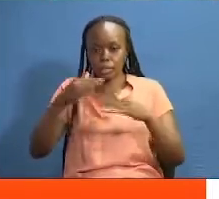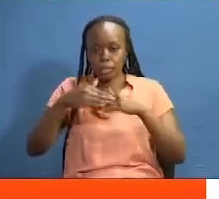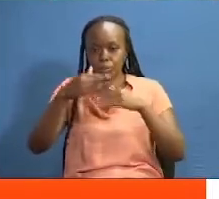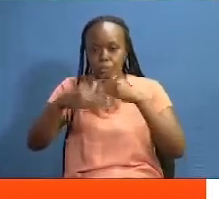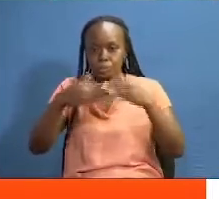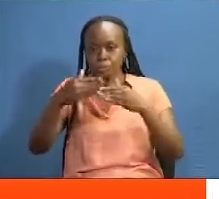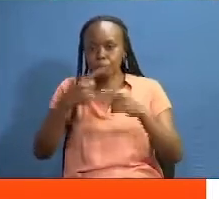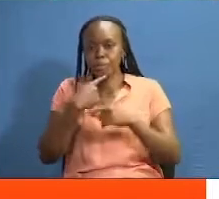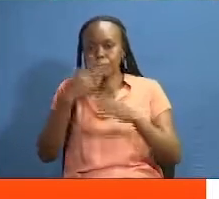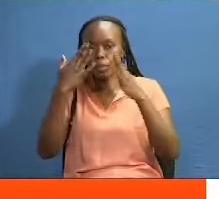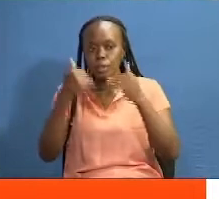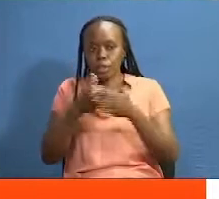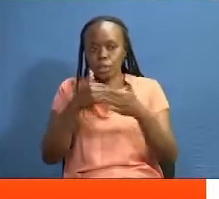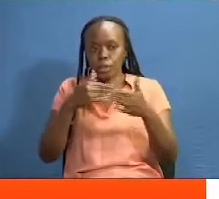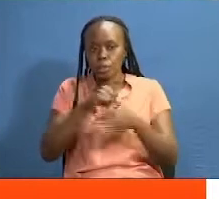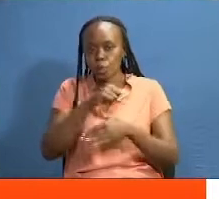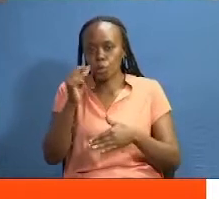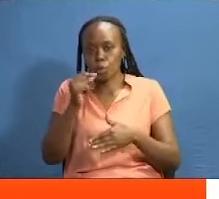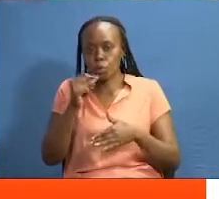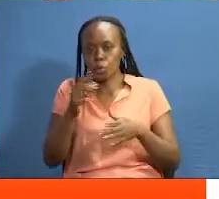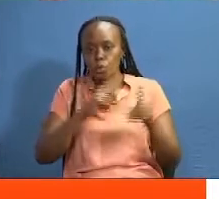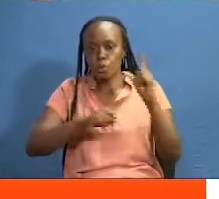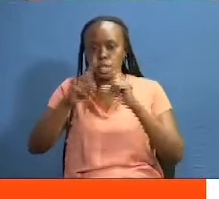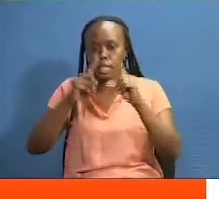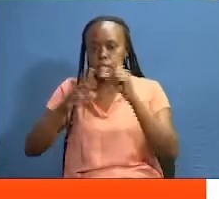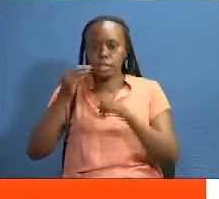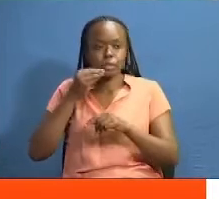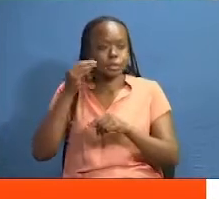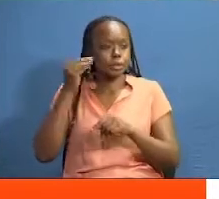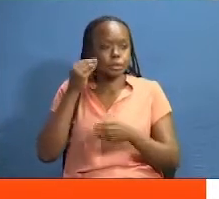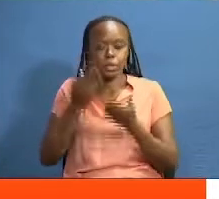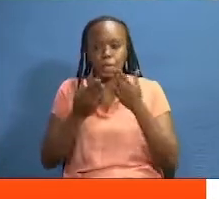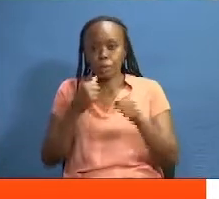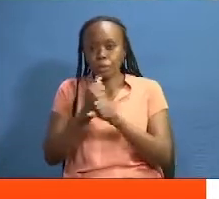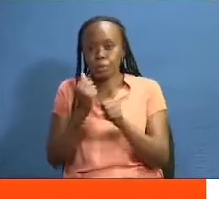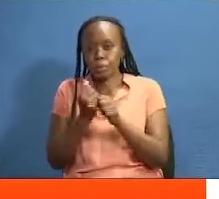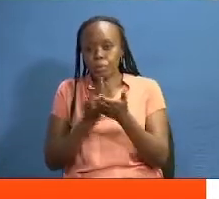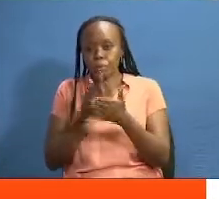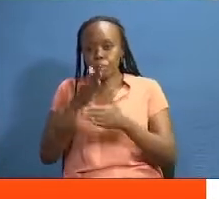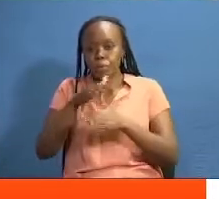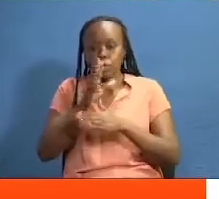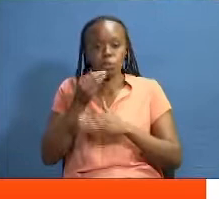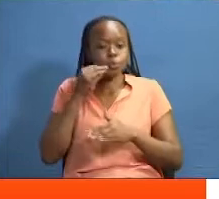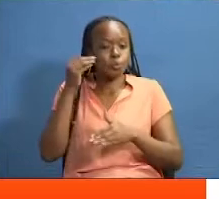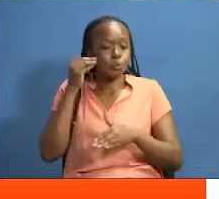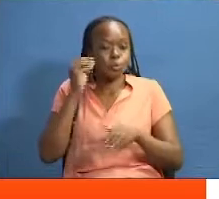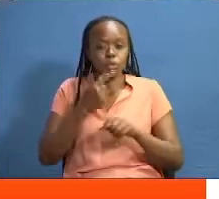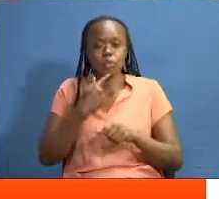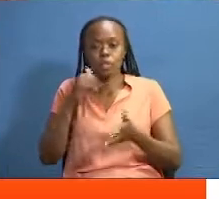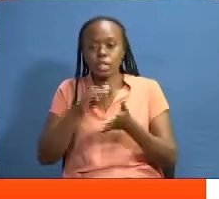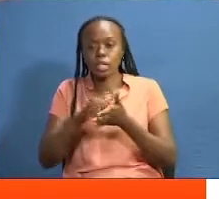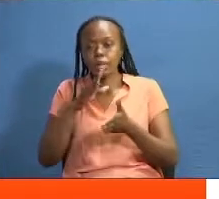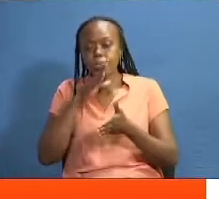So right now, before you go, you travel home, at least make sure you put your house in order so that